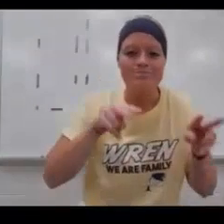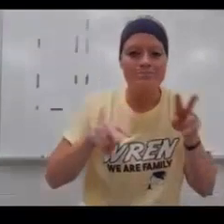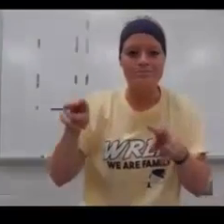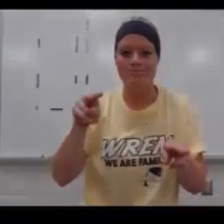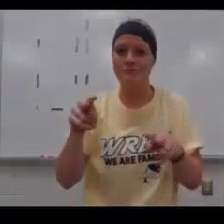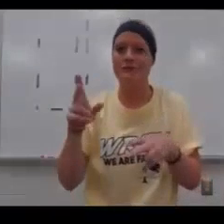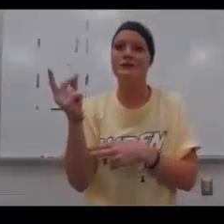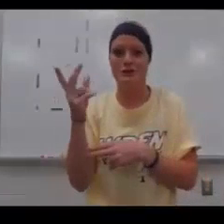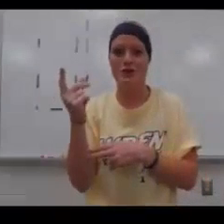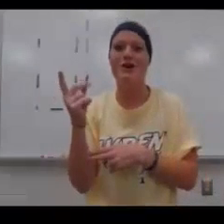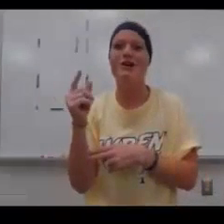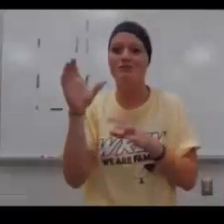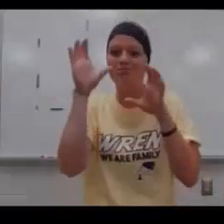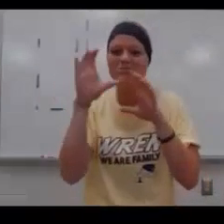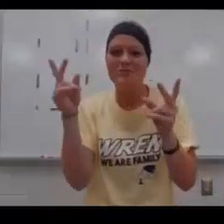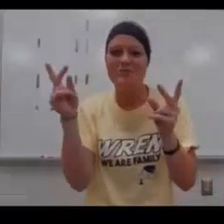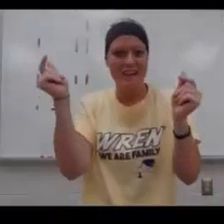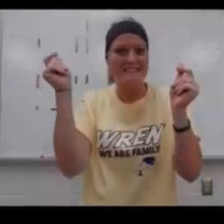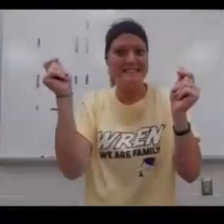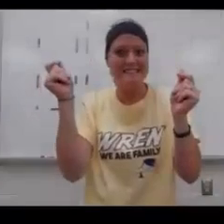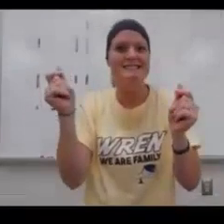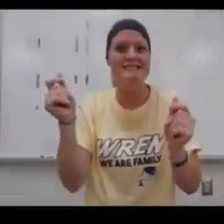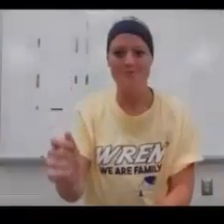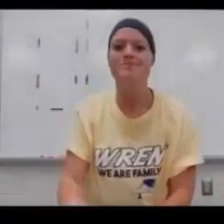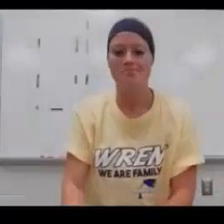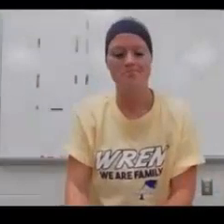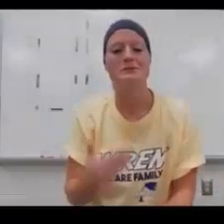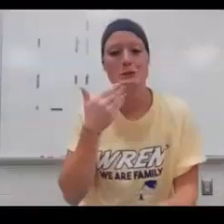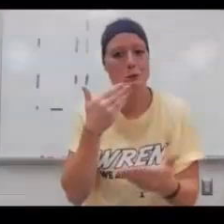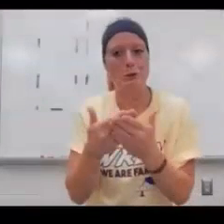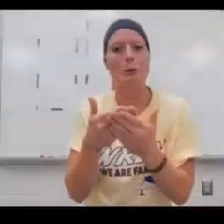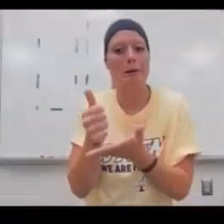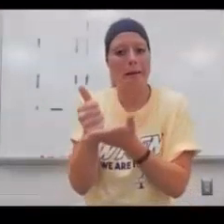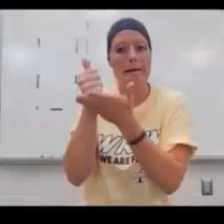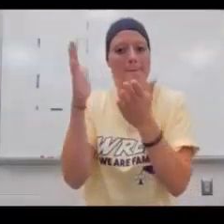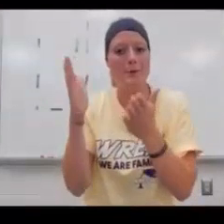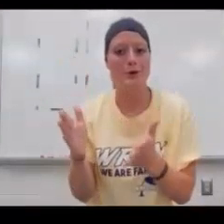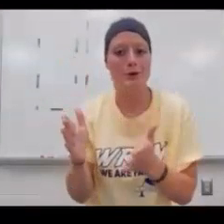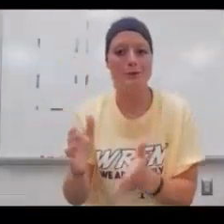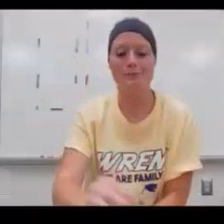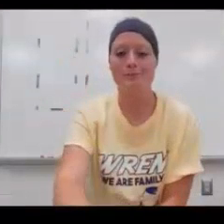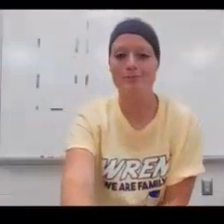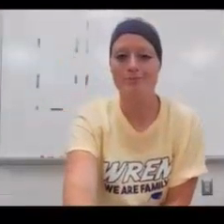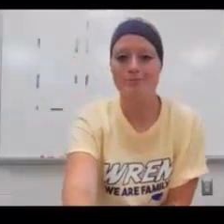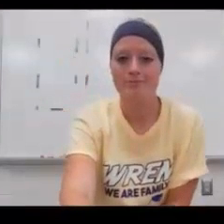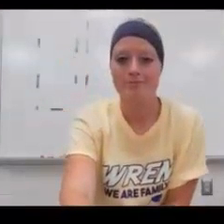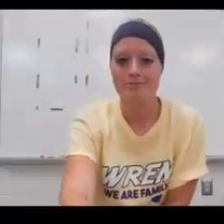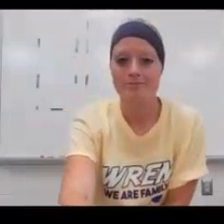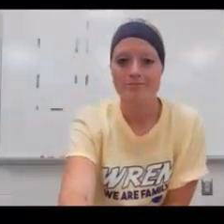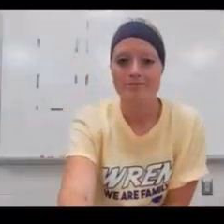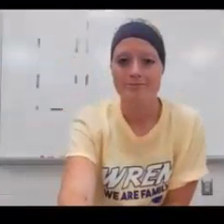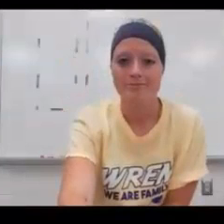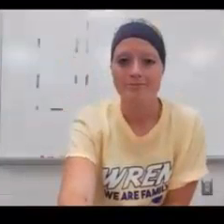boys? And he would look around and the dog would search very fast. Dogs are